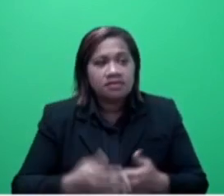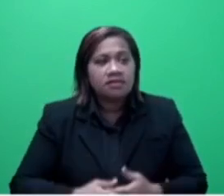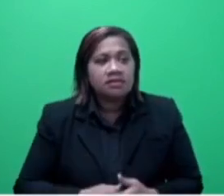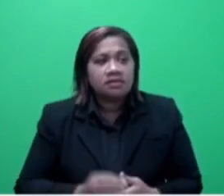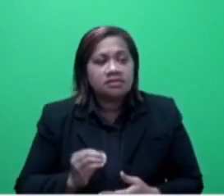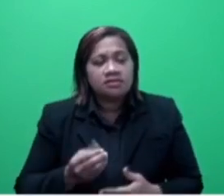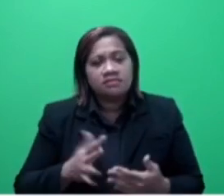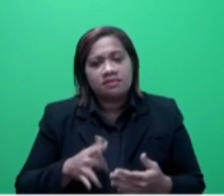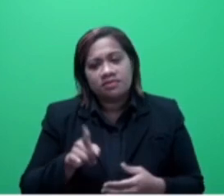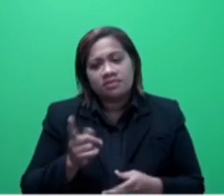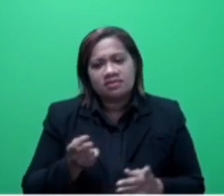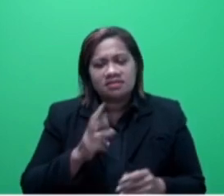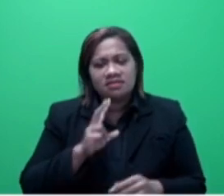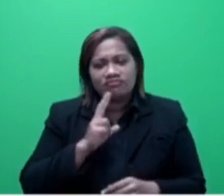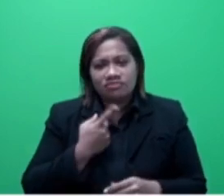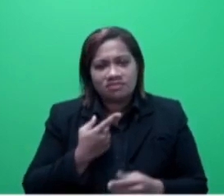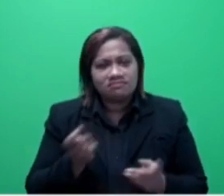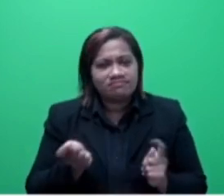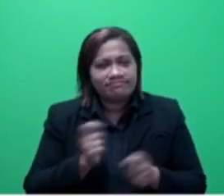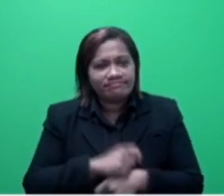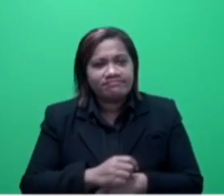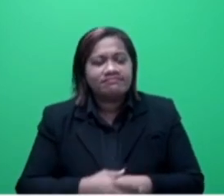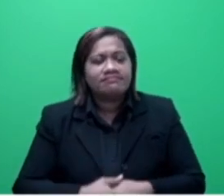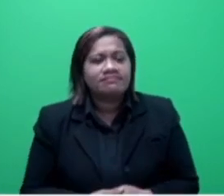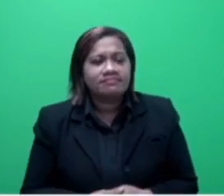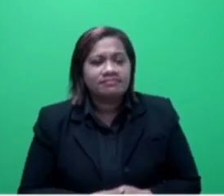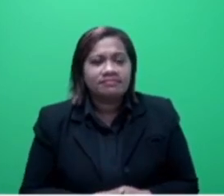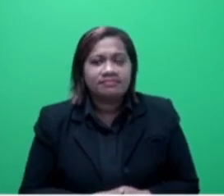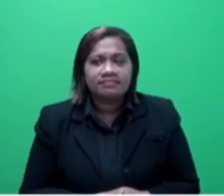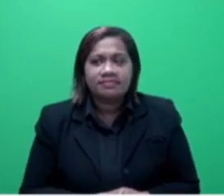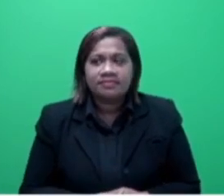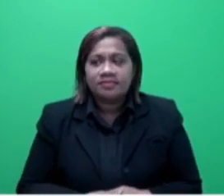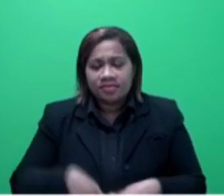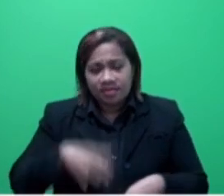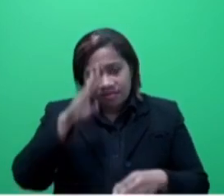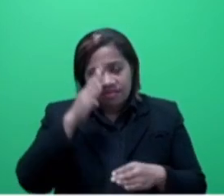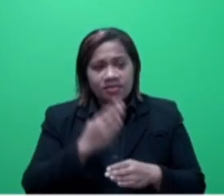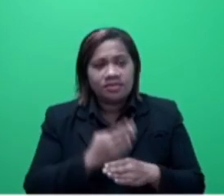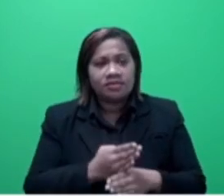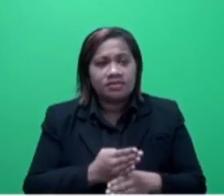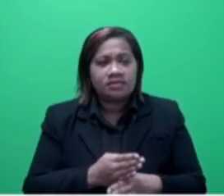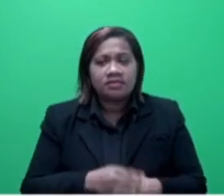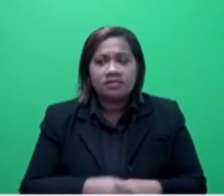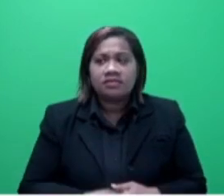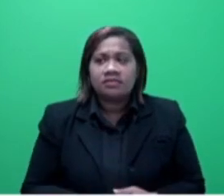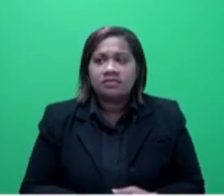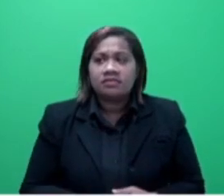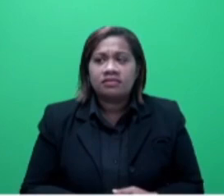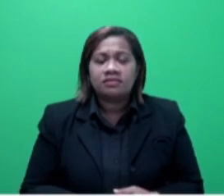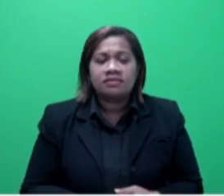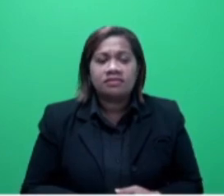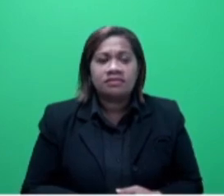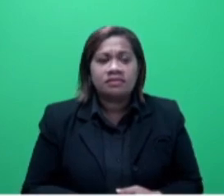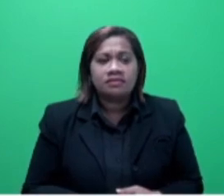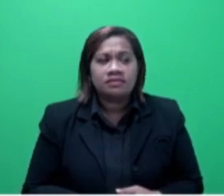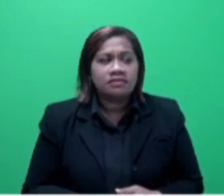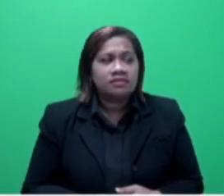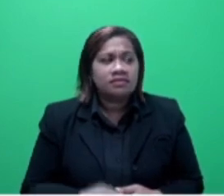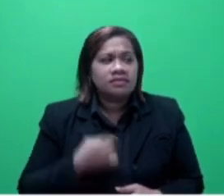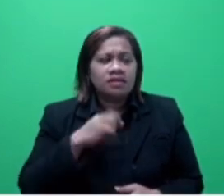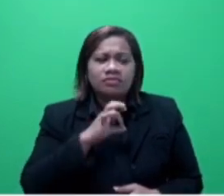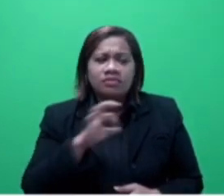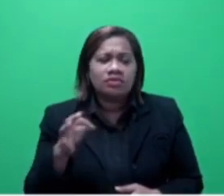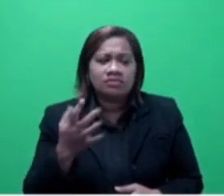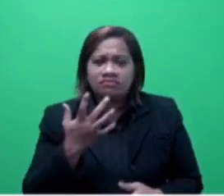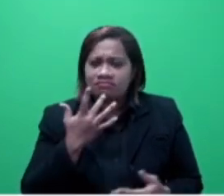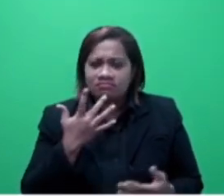tune. I hope all the cane farmers around Fiji I'm not lying about anything.